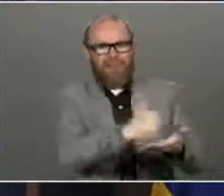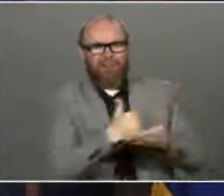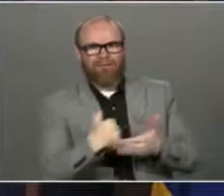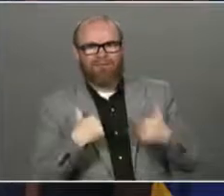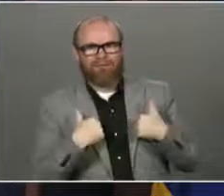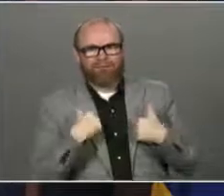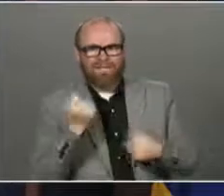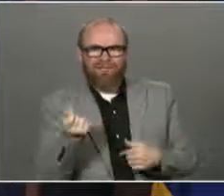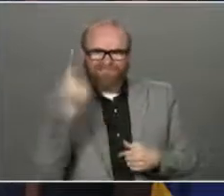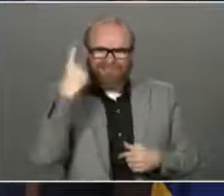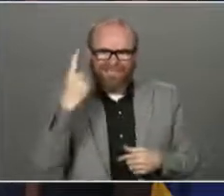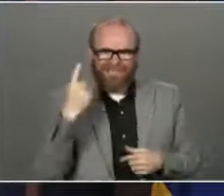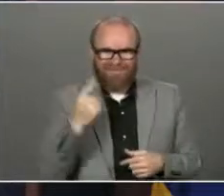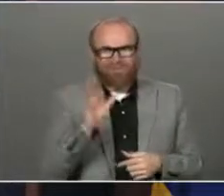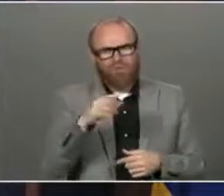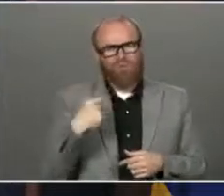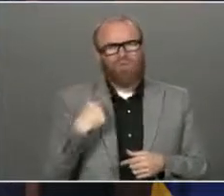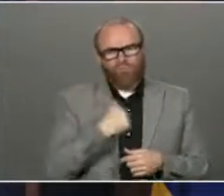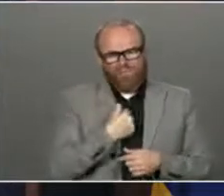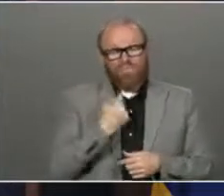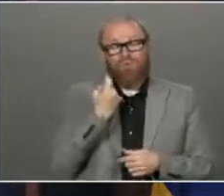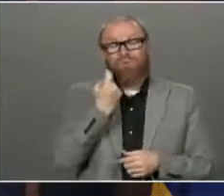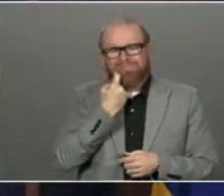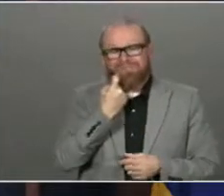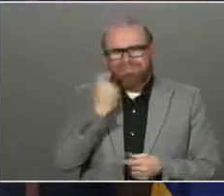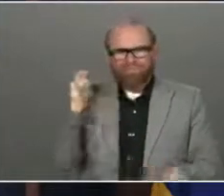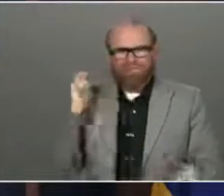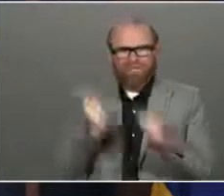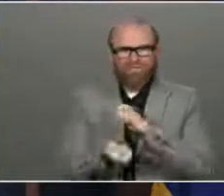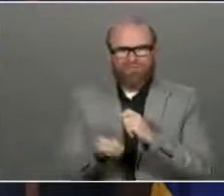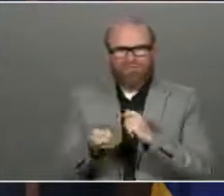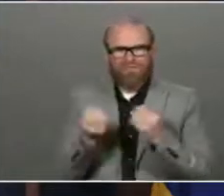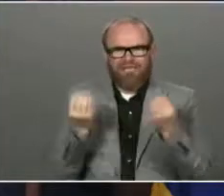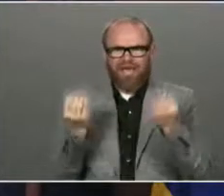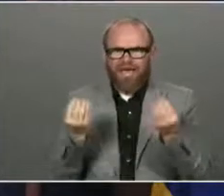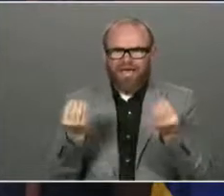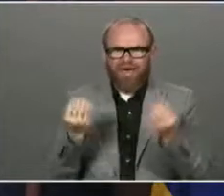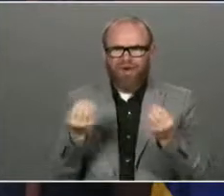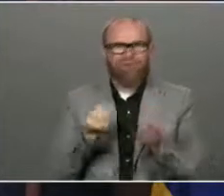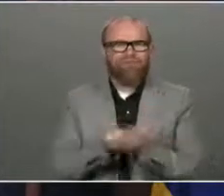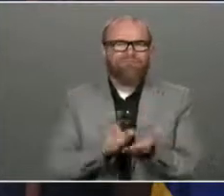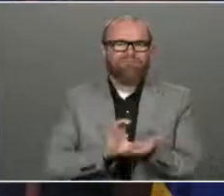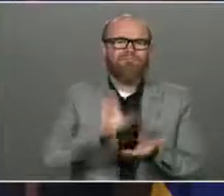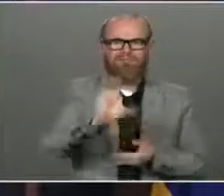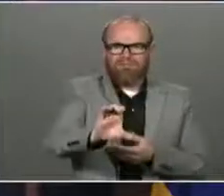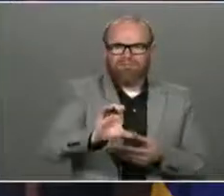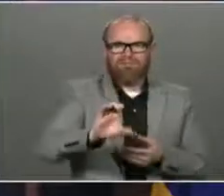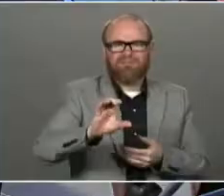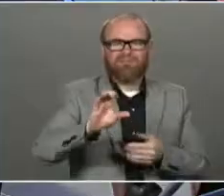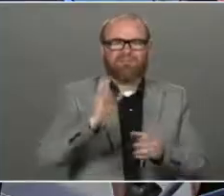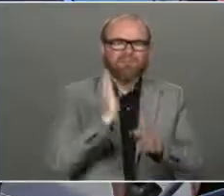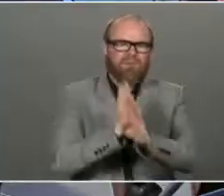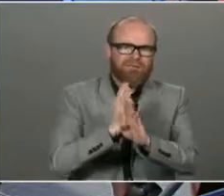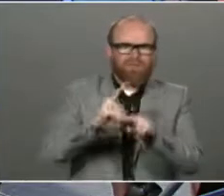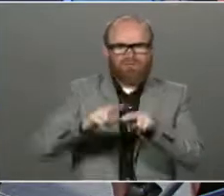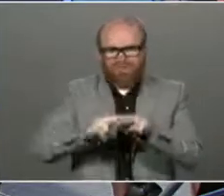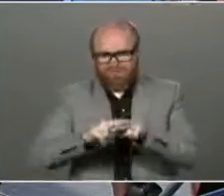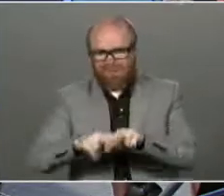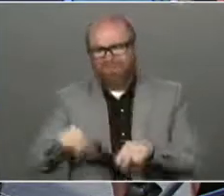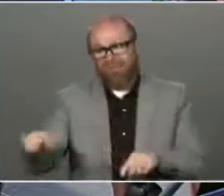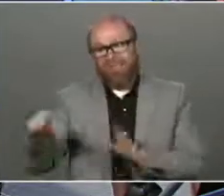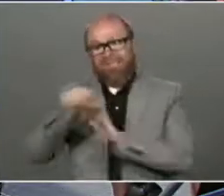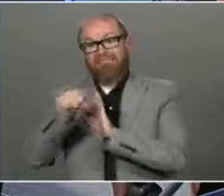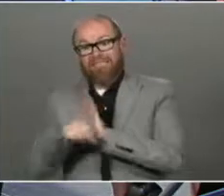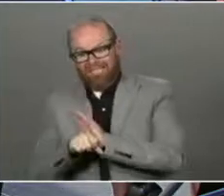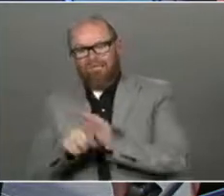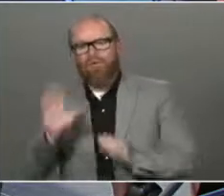know, we actually changed the way we fund transit infrastructure this year, in that the state will be taking a bigger role in that,